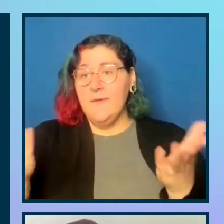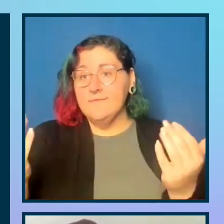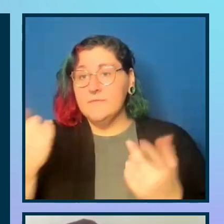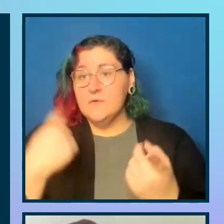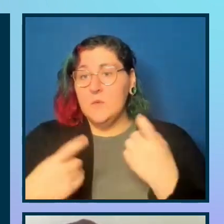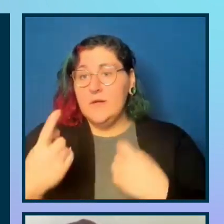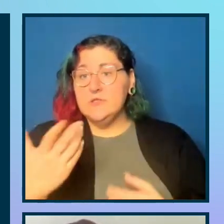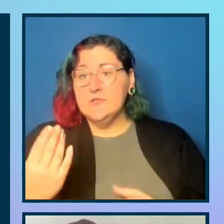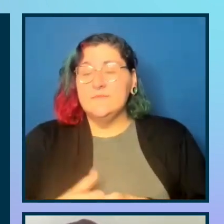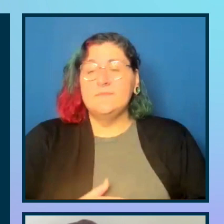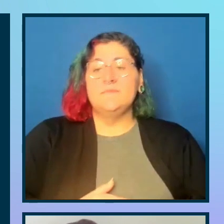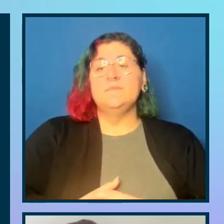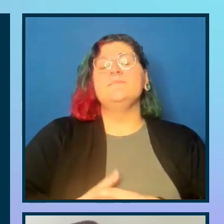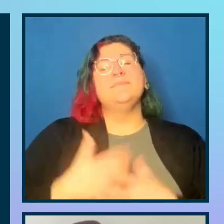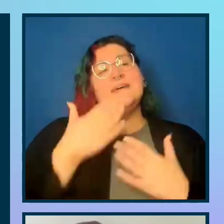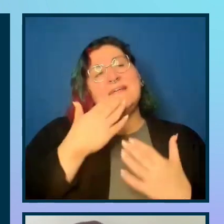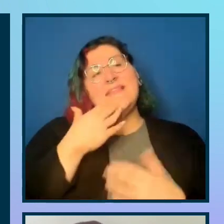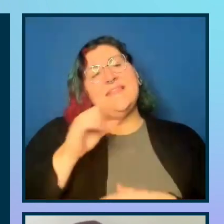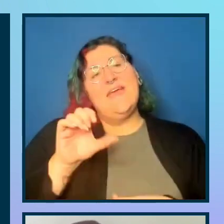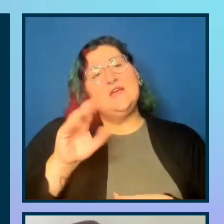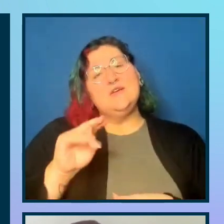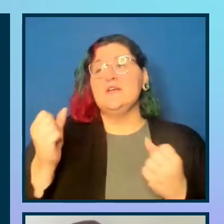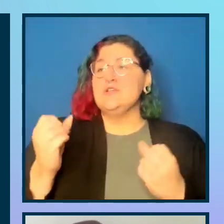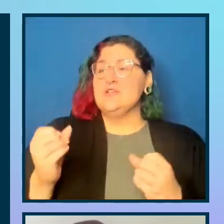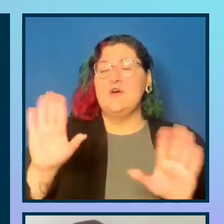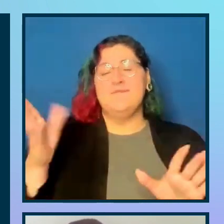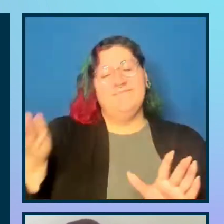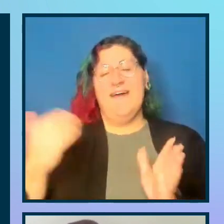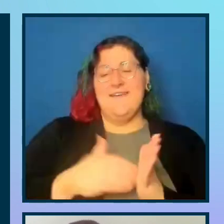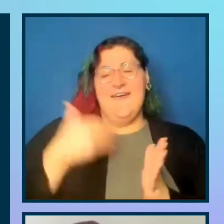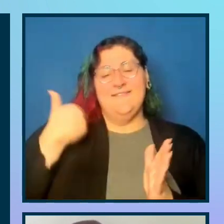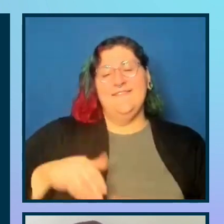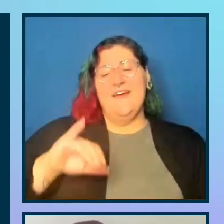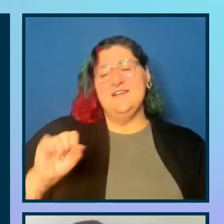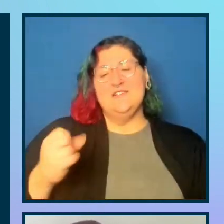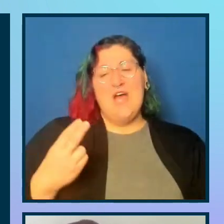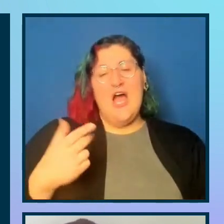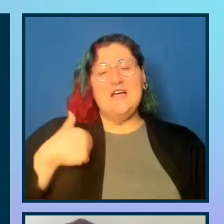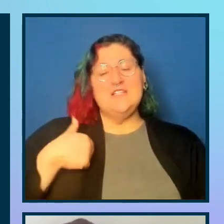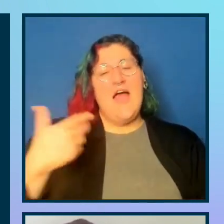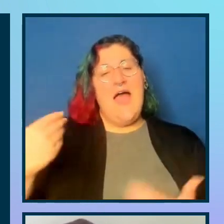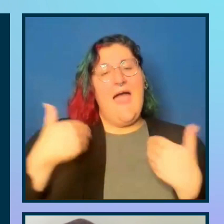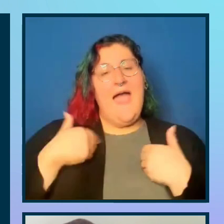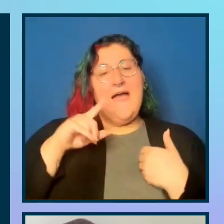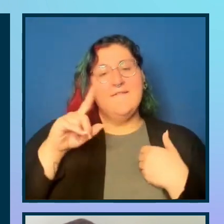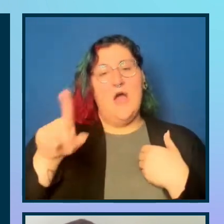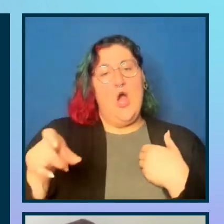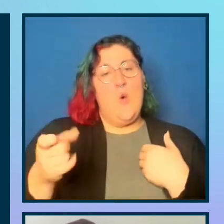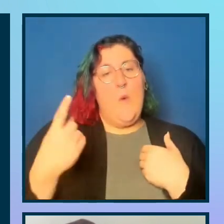Yeah, thank you, Sean. So everyone, this is Josh McClure from DQ. I have a question here in the Q&A from